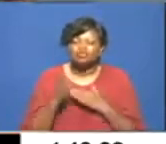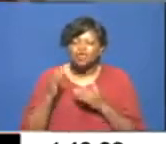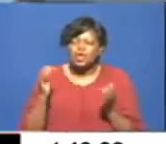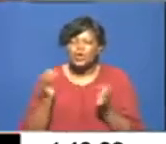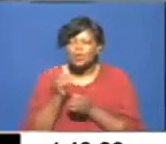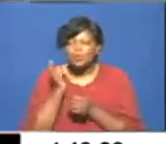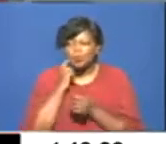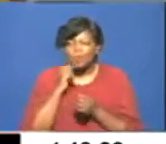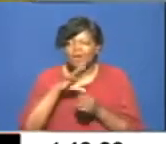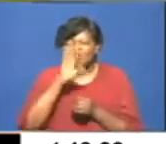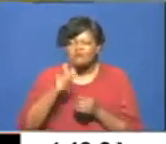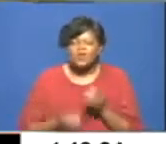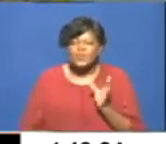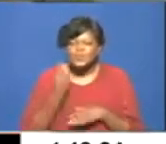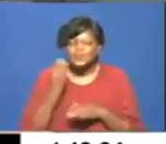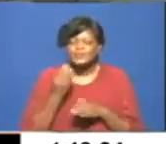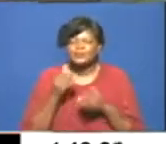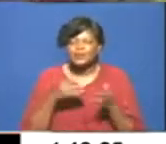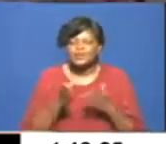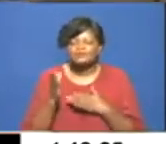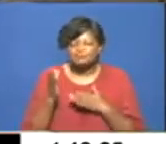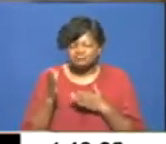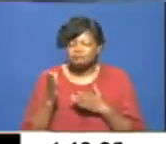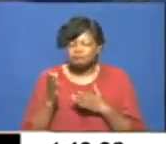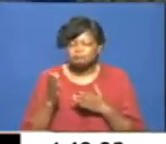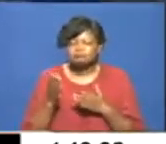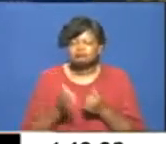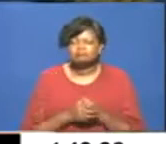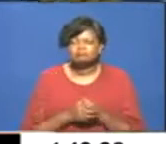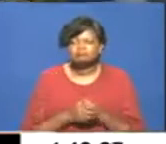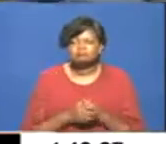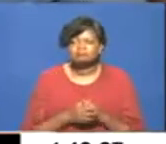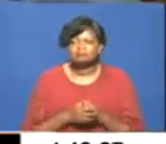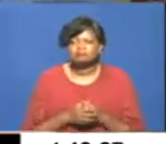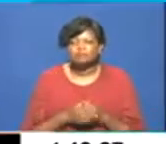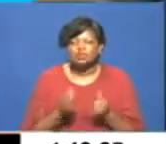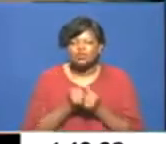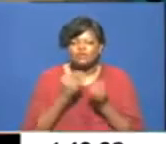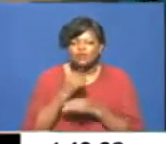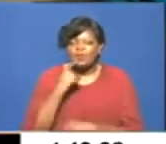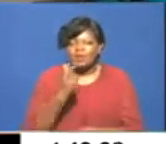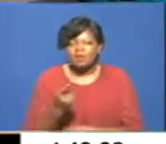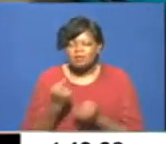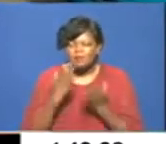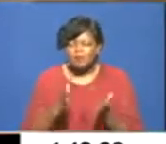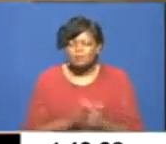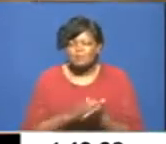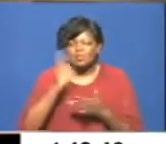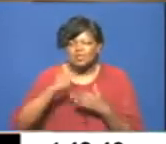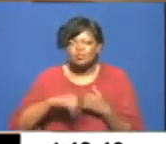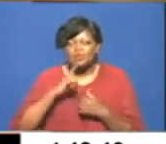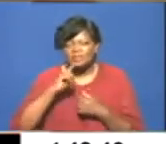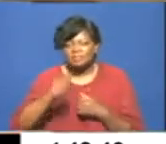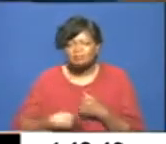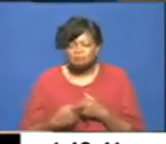Africa have created an opening for Trade Depot to unlock financing. With over 100 suppliers and more than 100,000 stores on